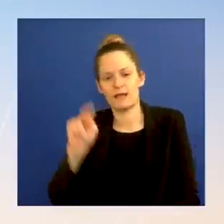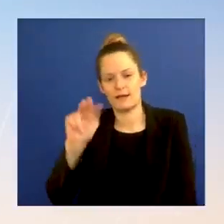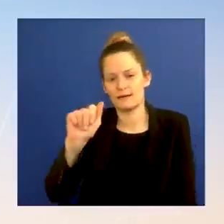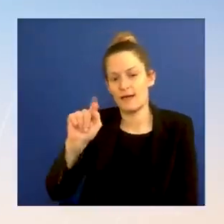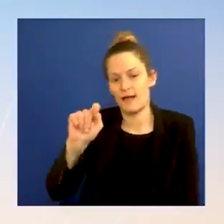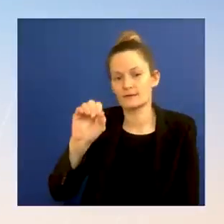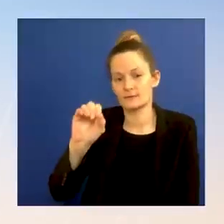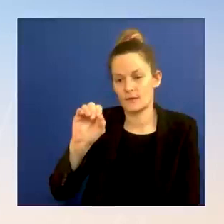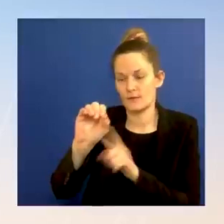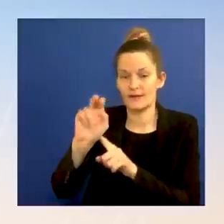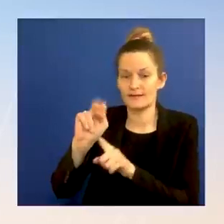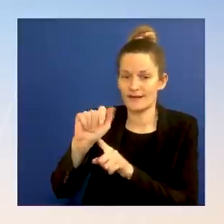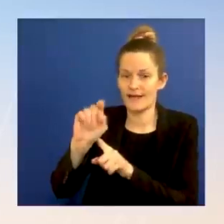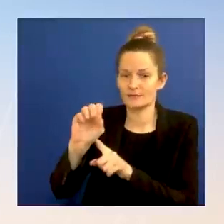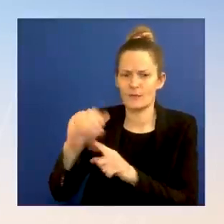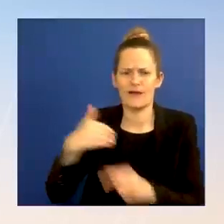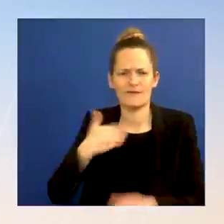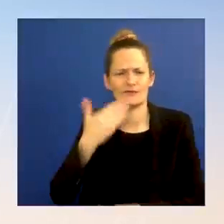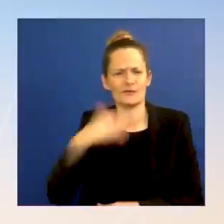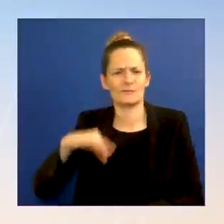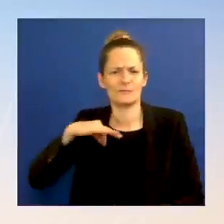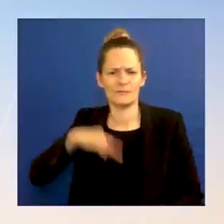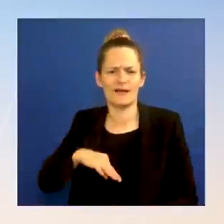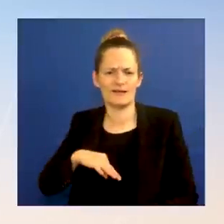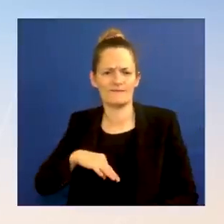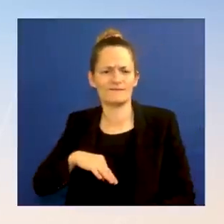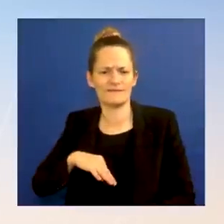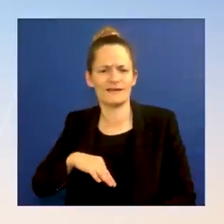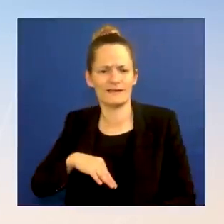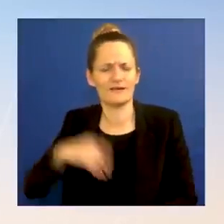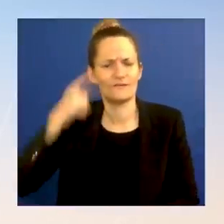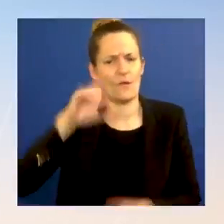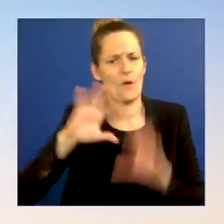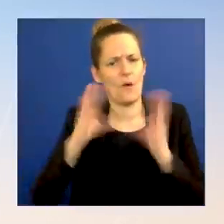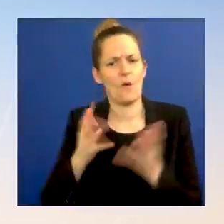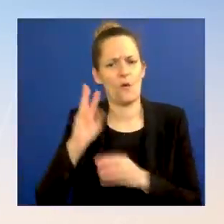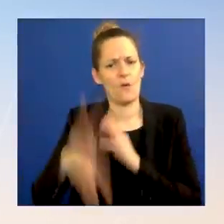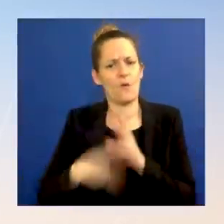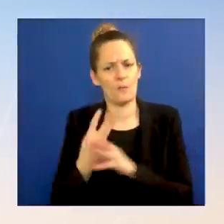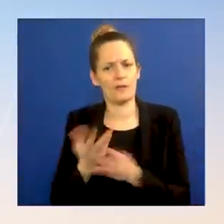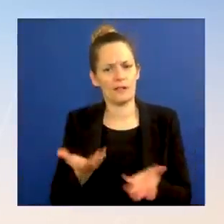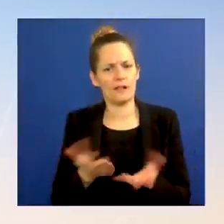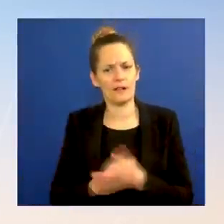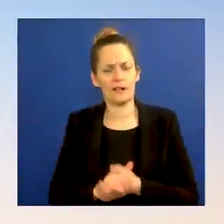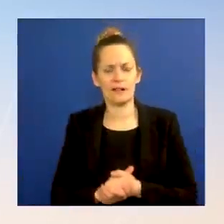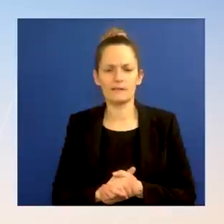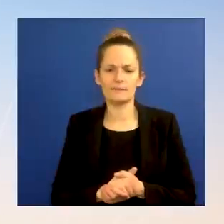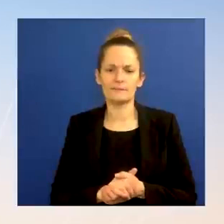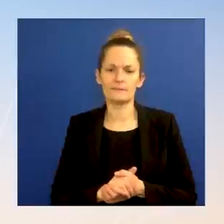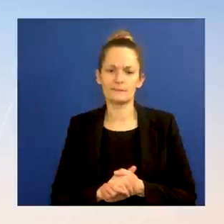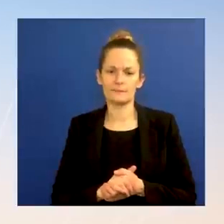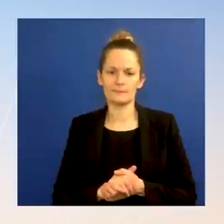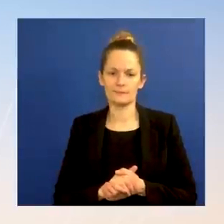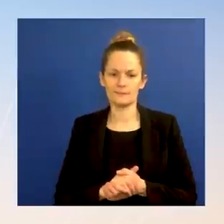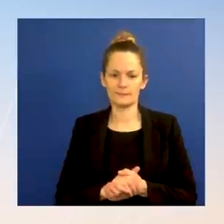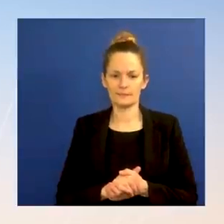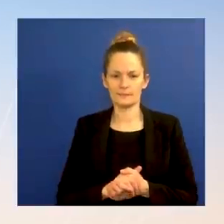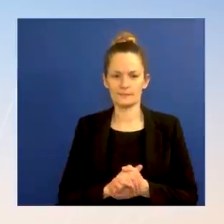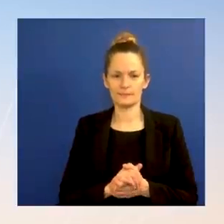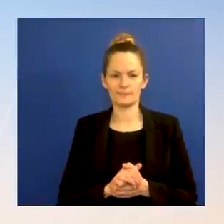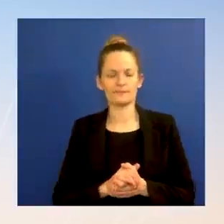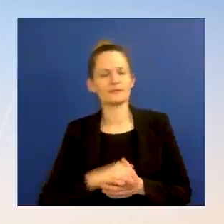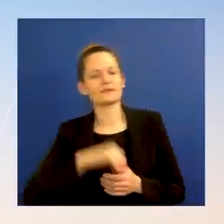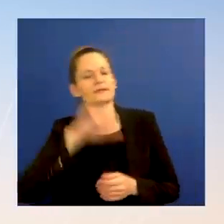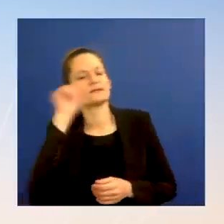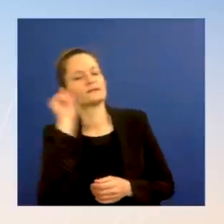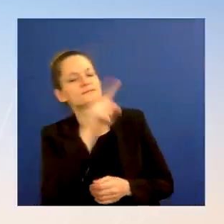for the global security. Go ahead, Jarrett. Jen, you said earlier in the briefing that you'd be providing information to the International Criminal Court about any